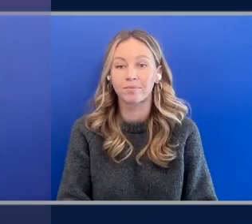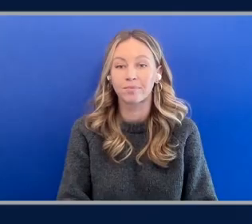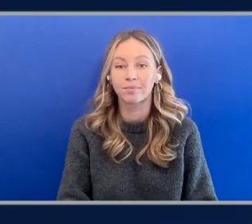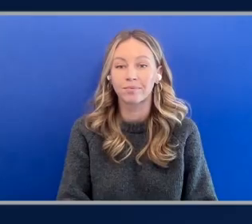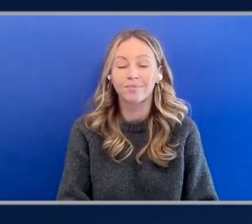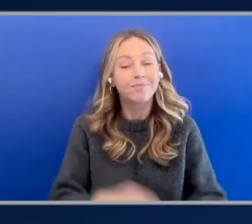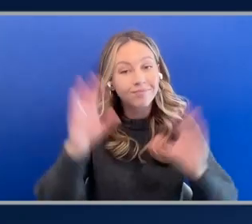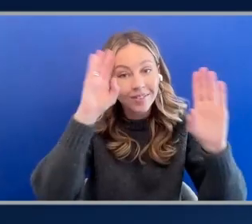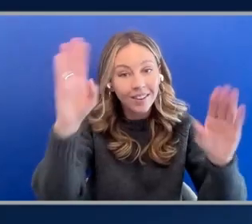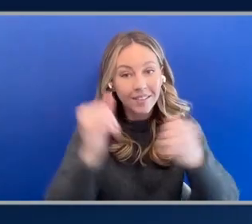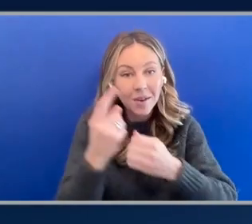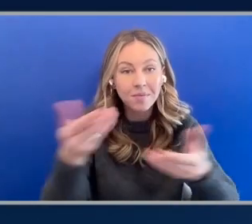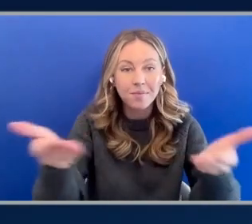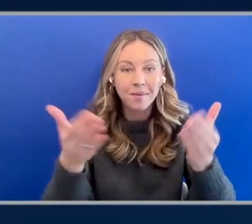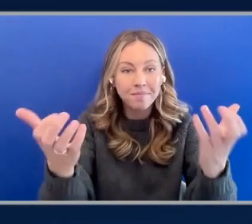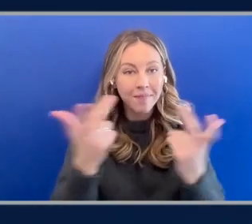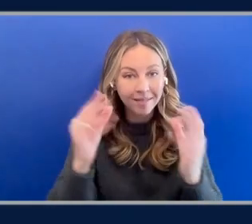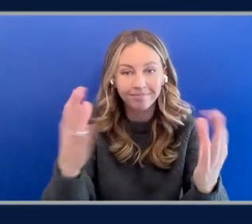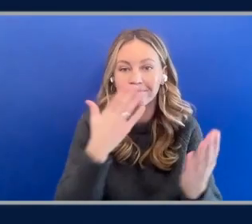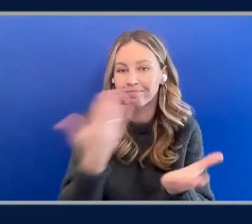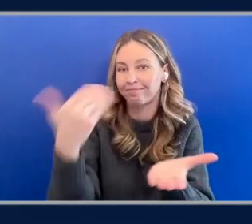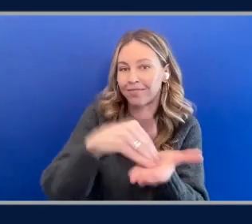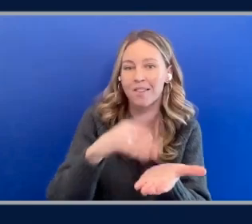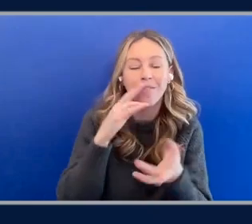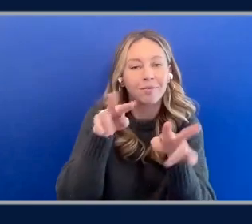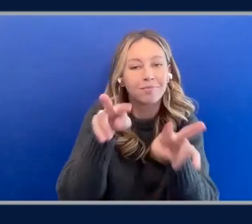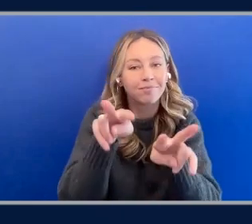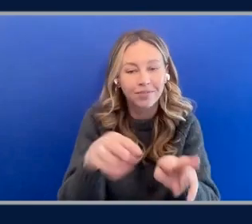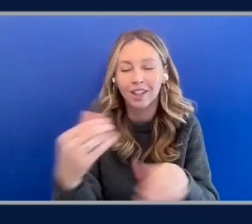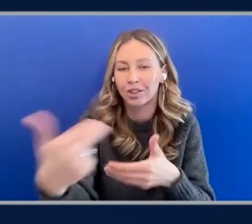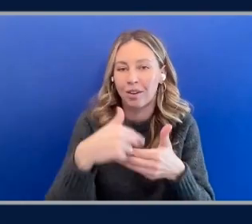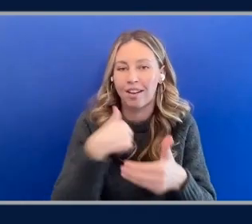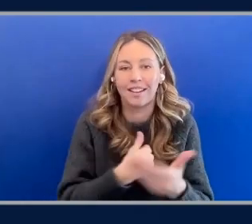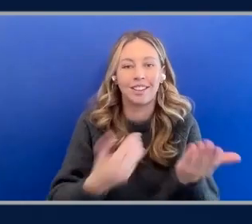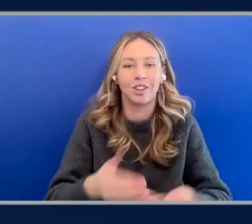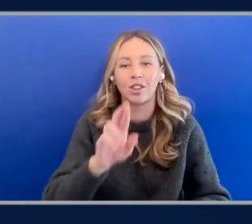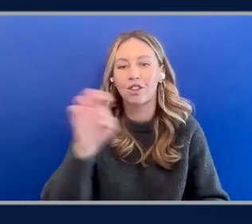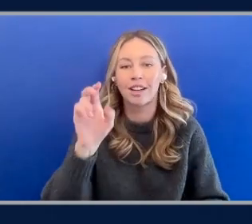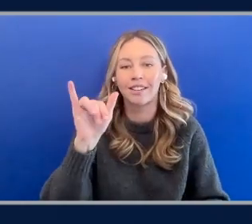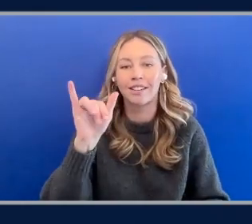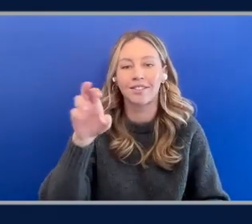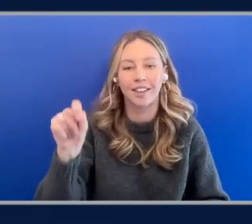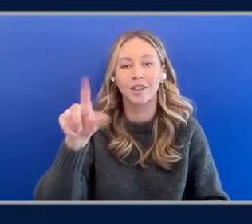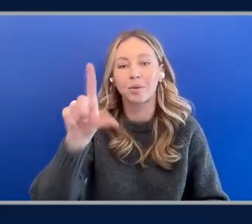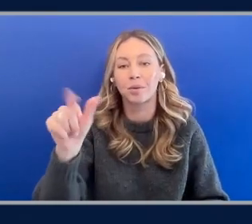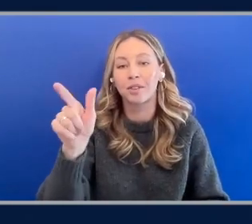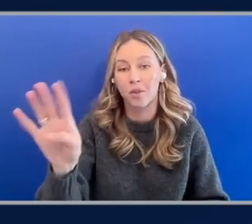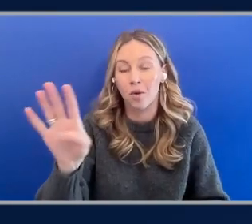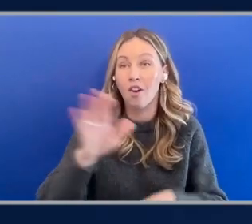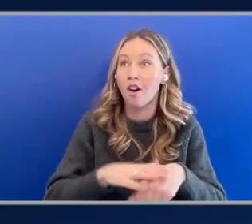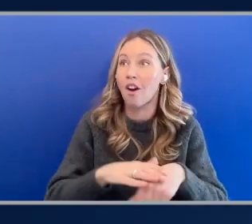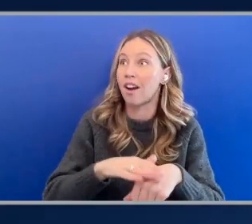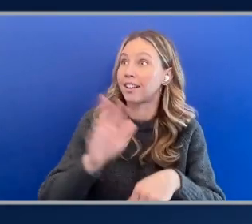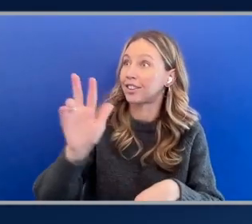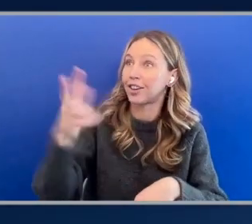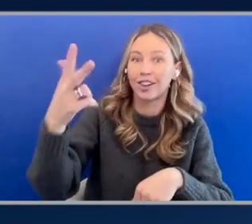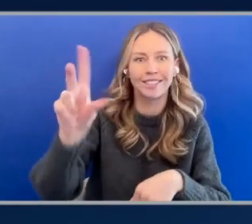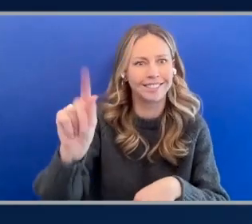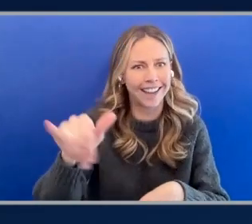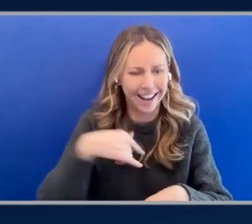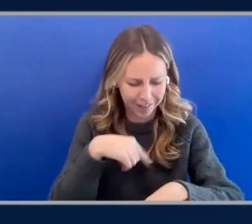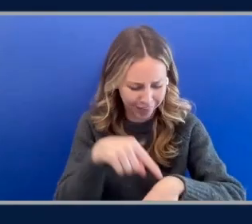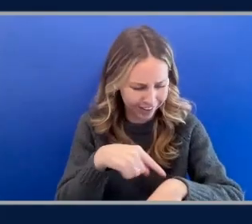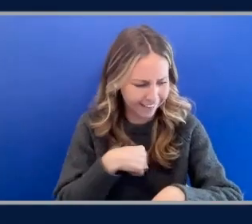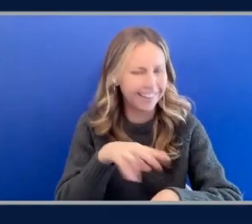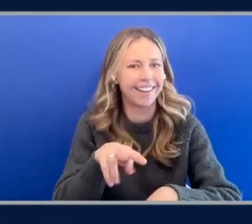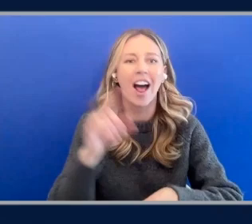Hey folks, welcome back and thank you again for tuning in and joining us here at reInvent 2024 on day 3. I think it's Hey, Wednesday. it's always